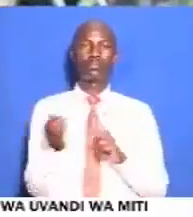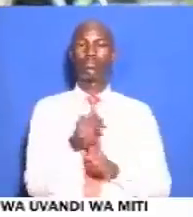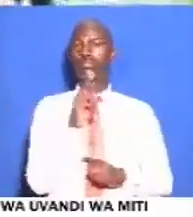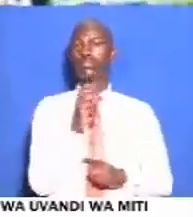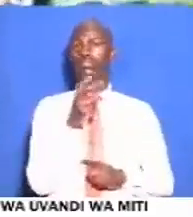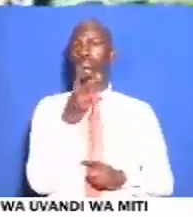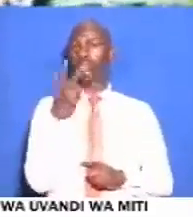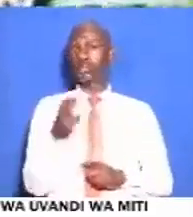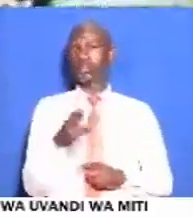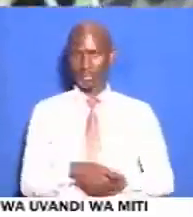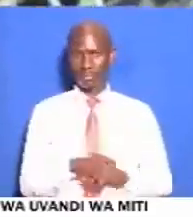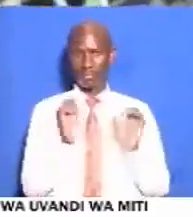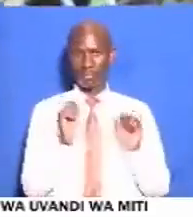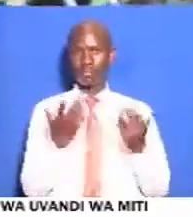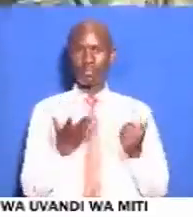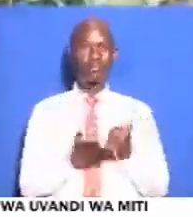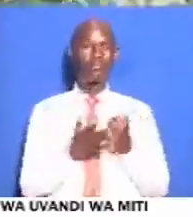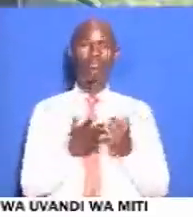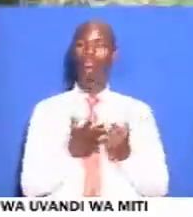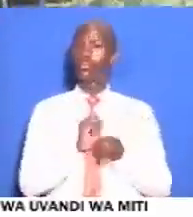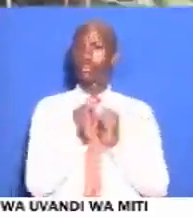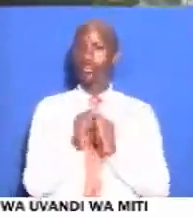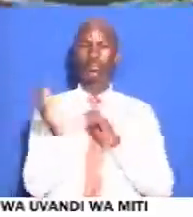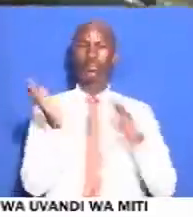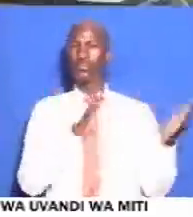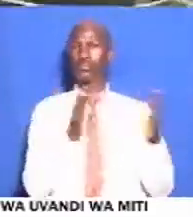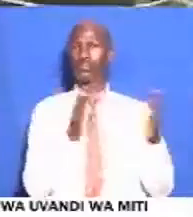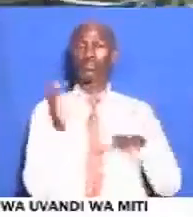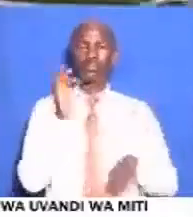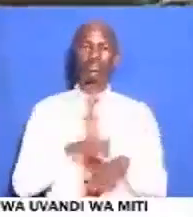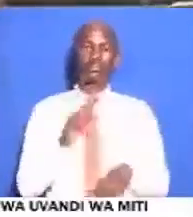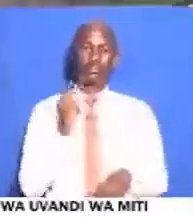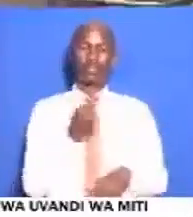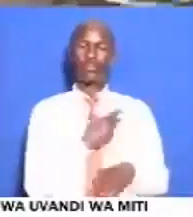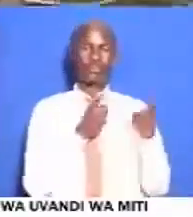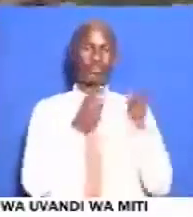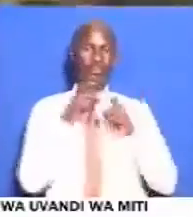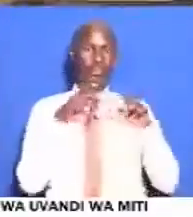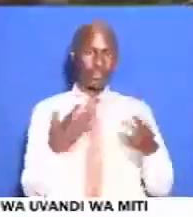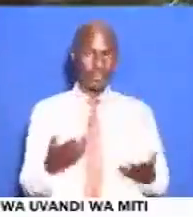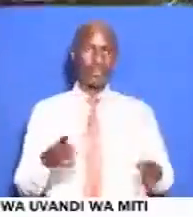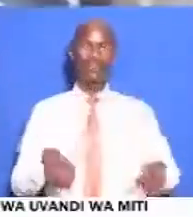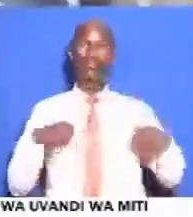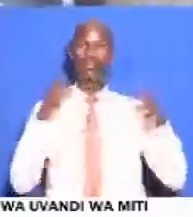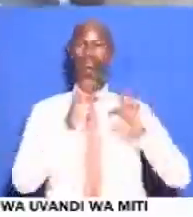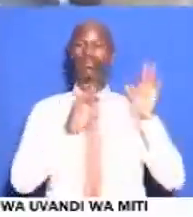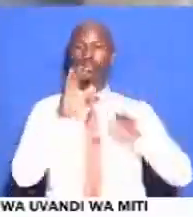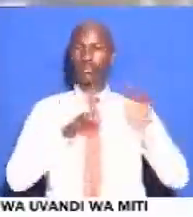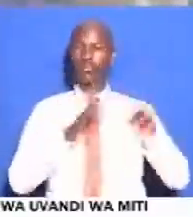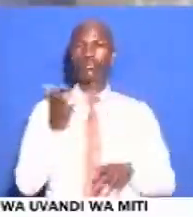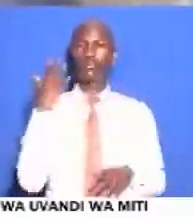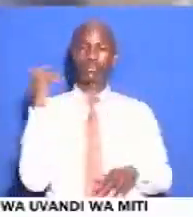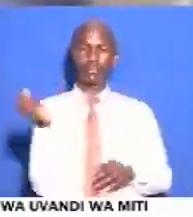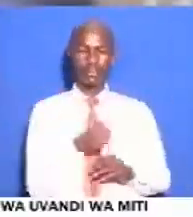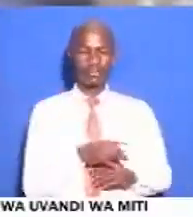tatu tanzie witano na uvinduku kuanze withi tueneo kuna munene kwa mawithyululuko na mikalila ya ando na nyamu.